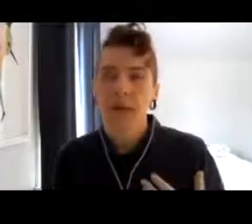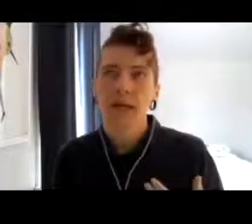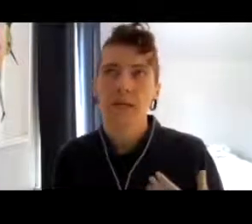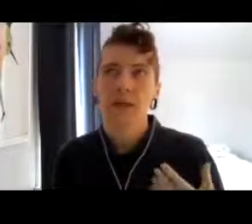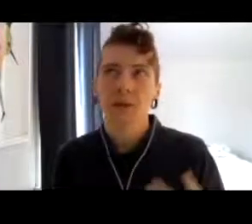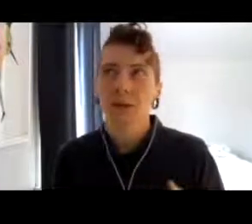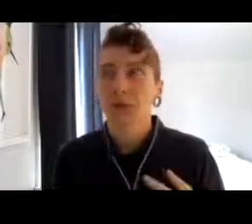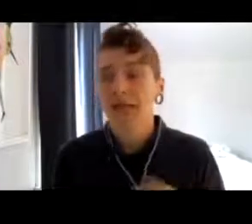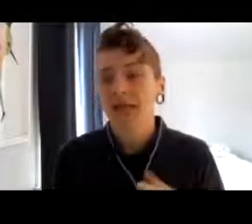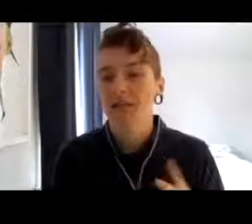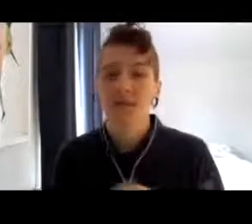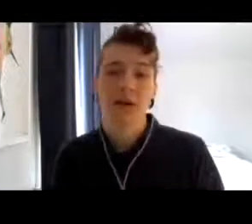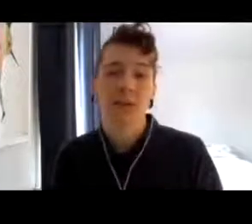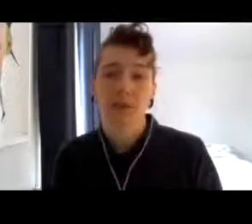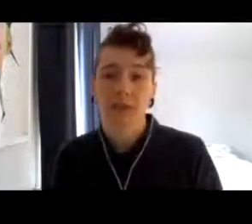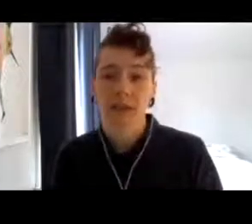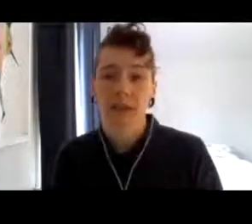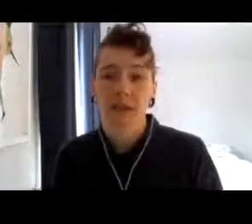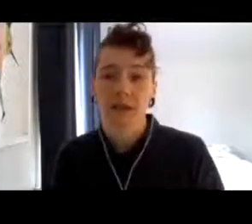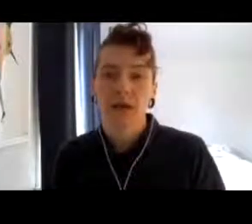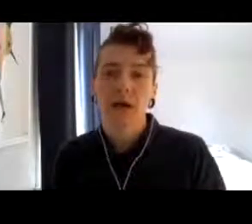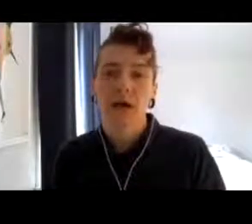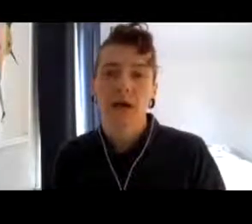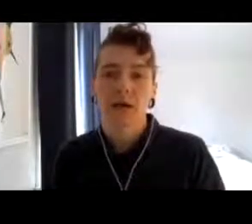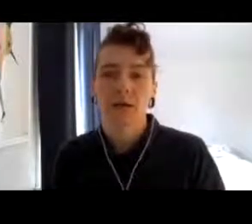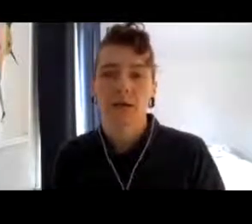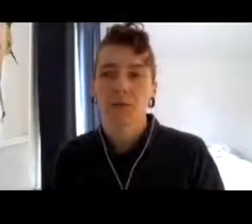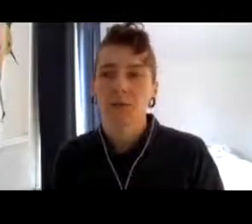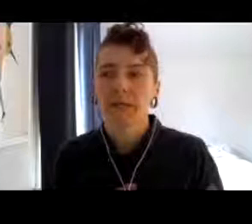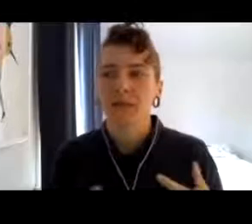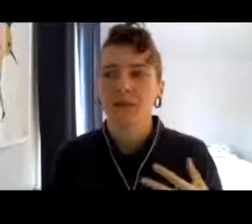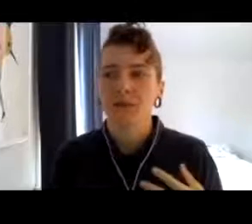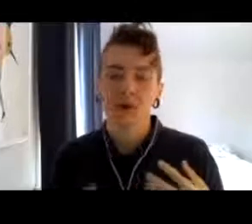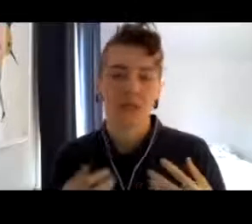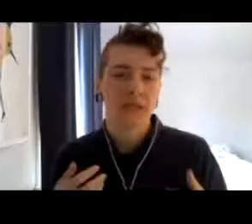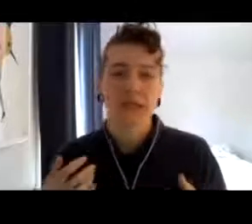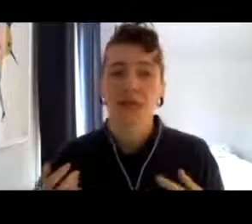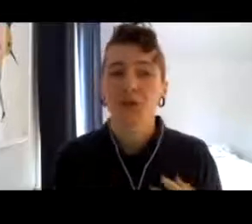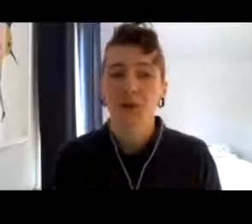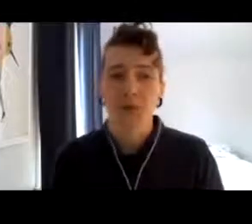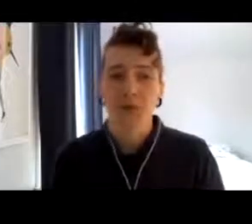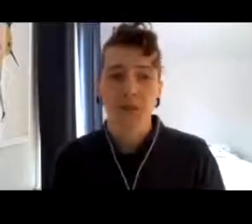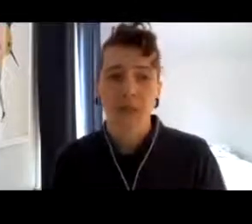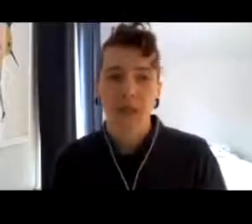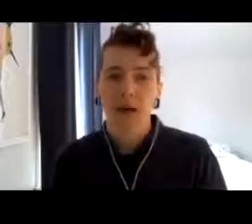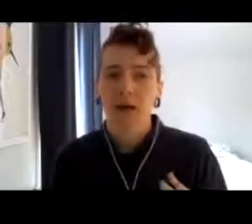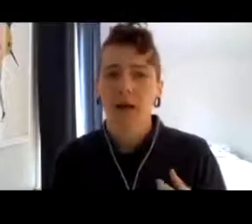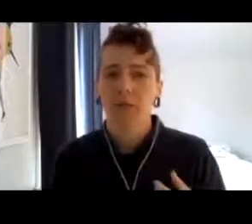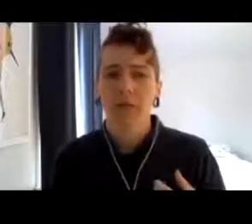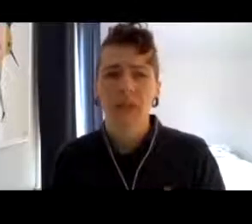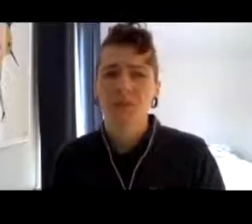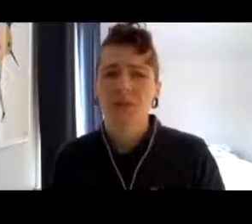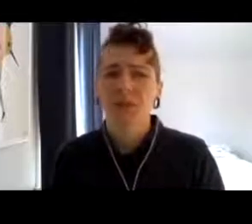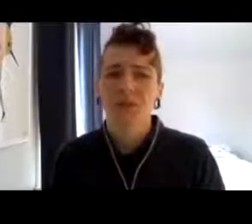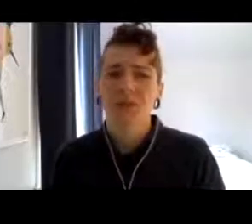insulting when someone pretends to have a disability. We don't want staged photos. And don't use